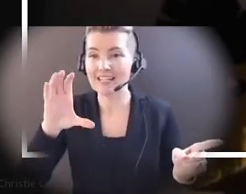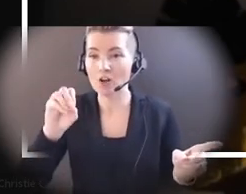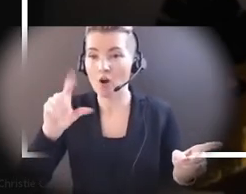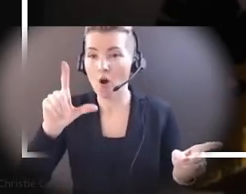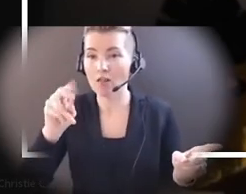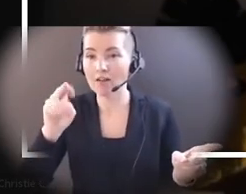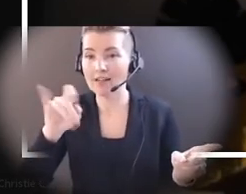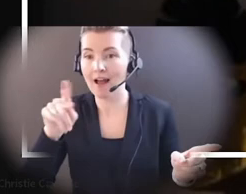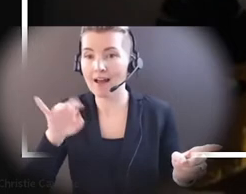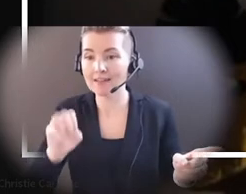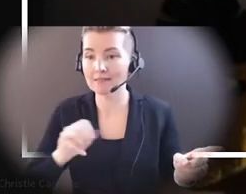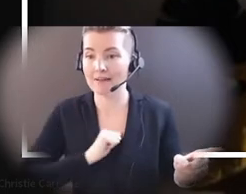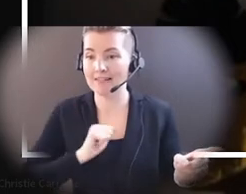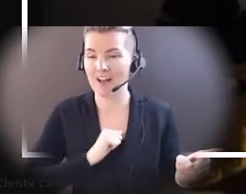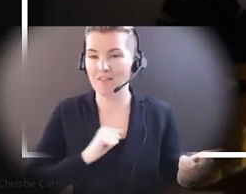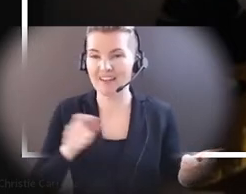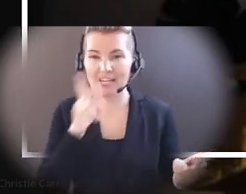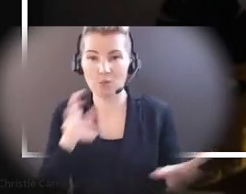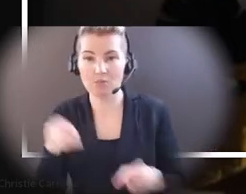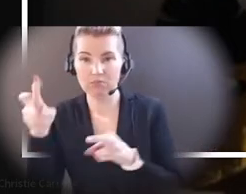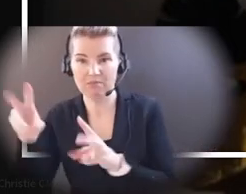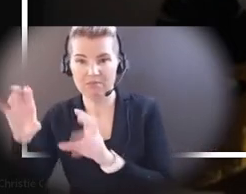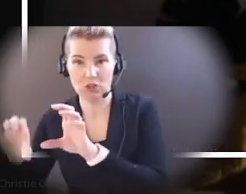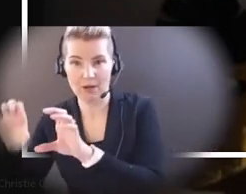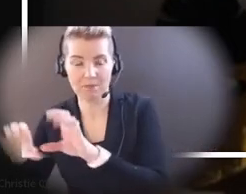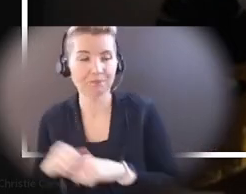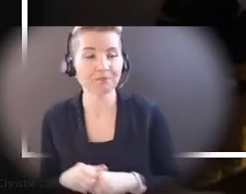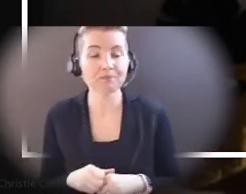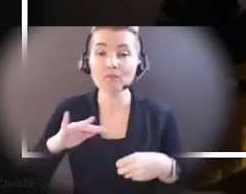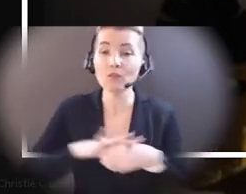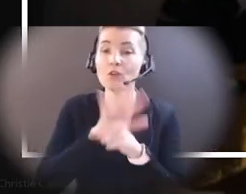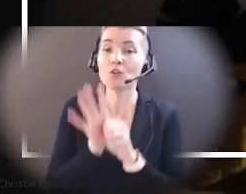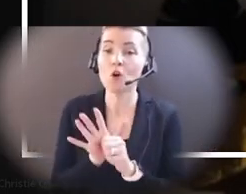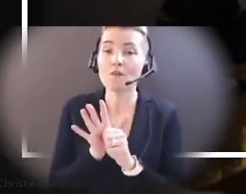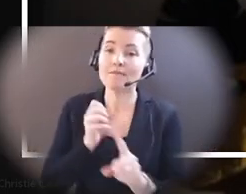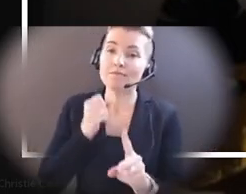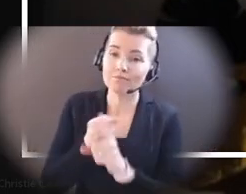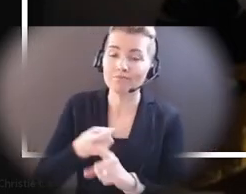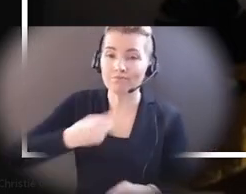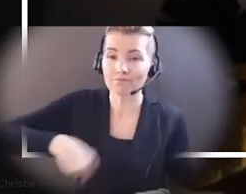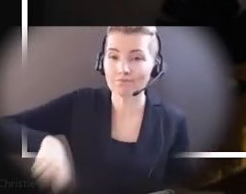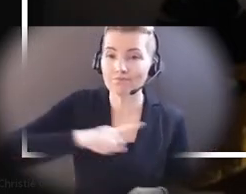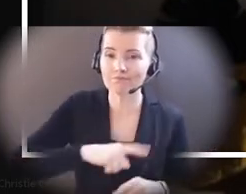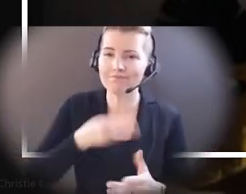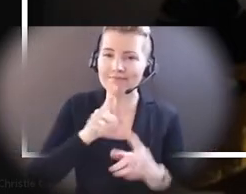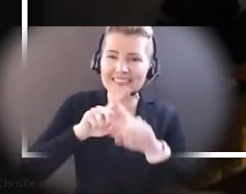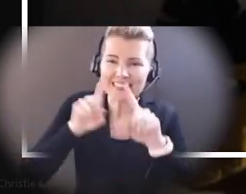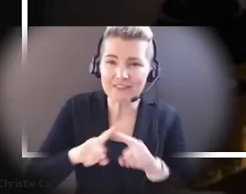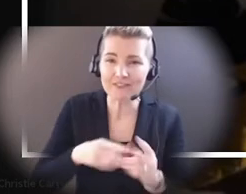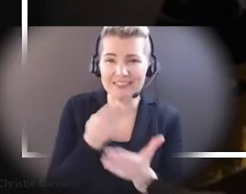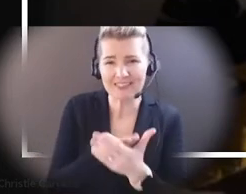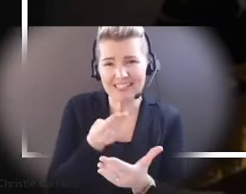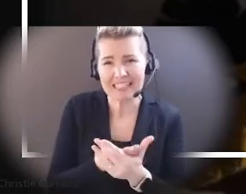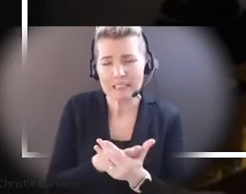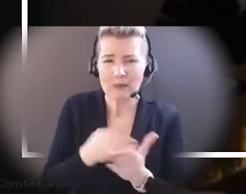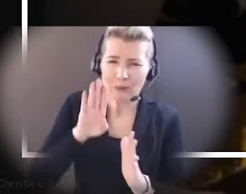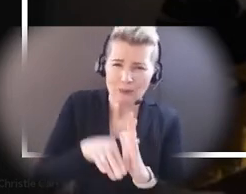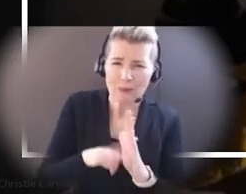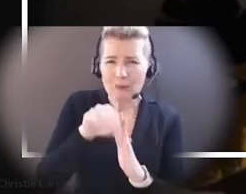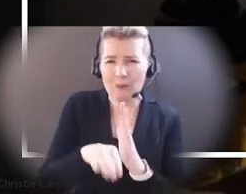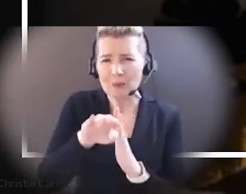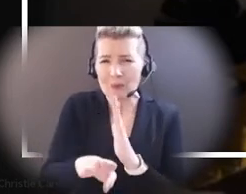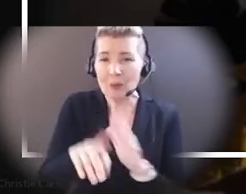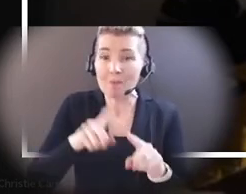in the chat. COVID times have impacted all of us financially in different ways, but if you have funds to spare, please consider supporting